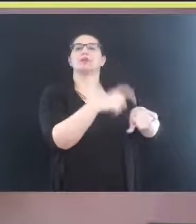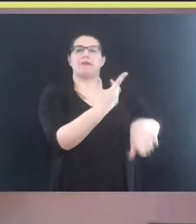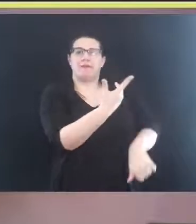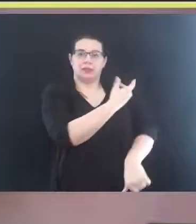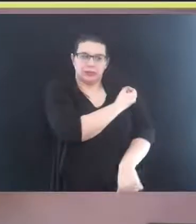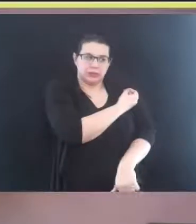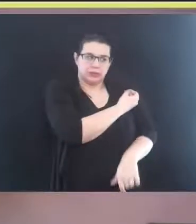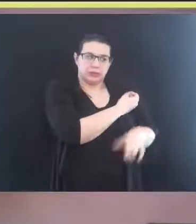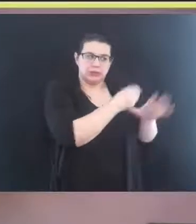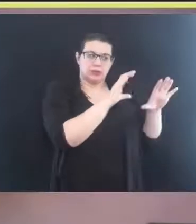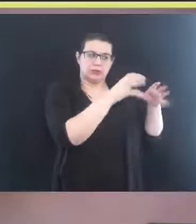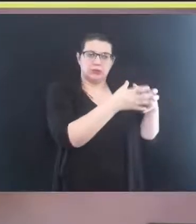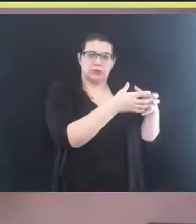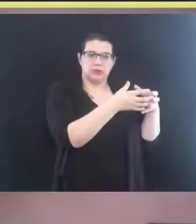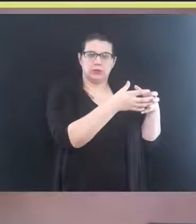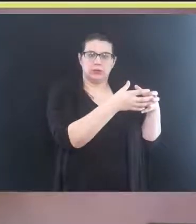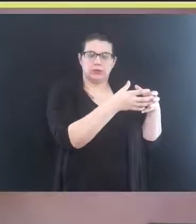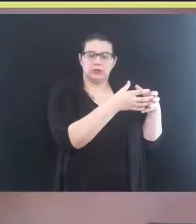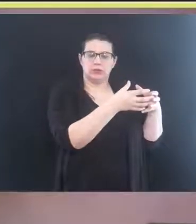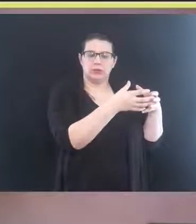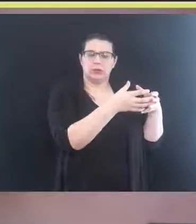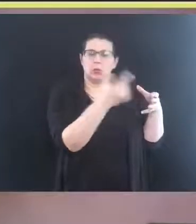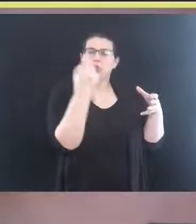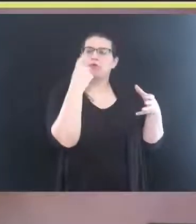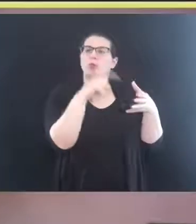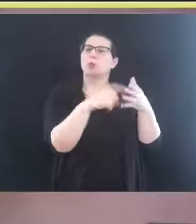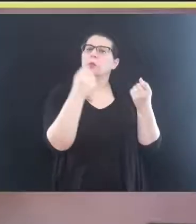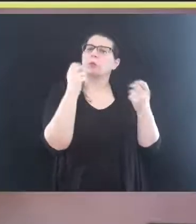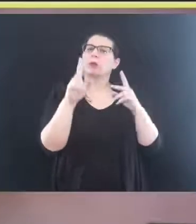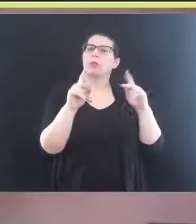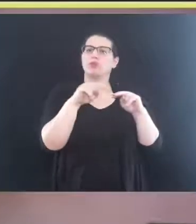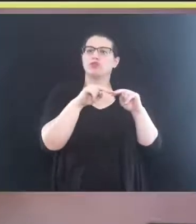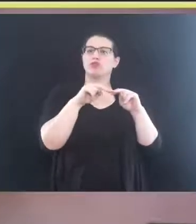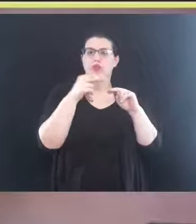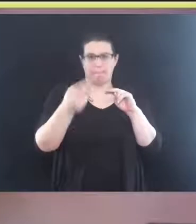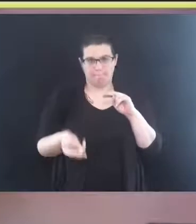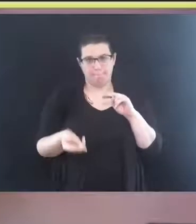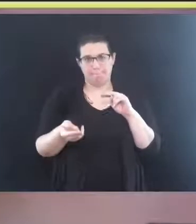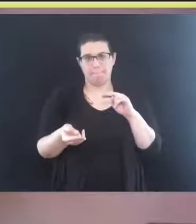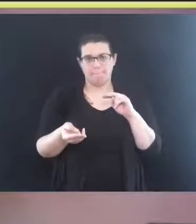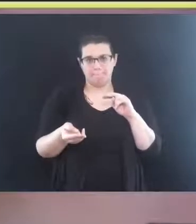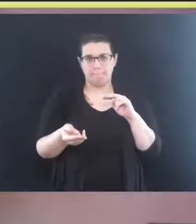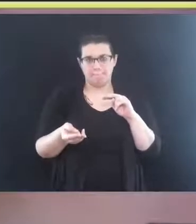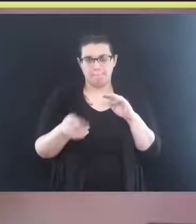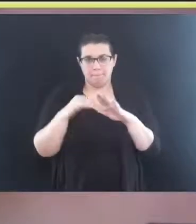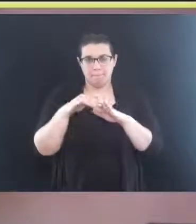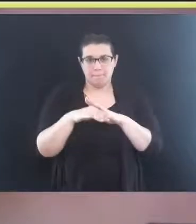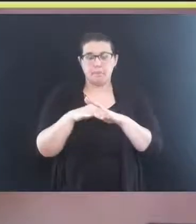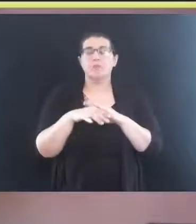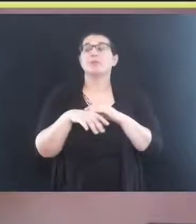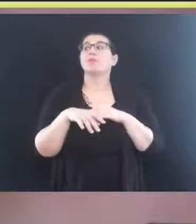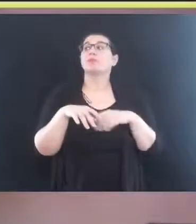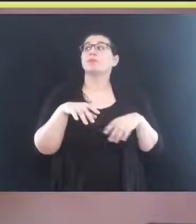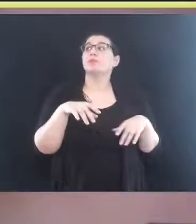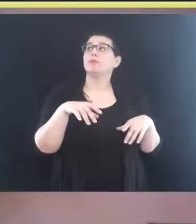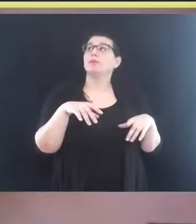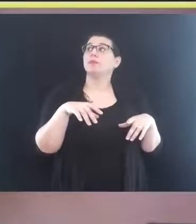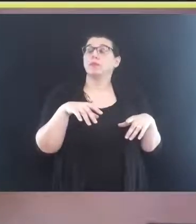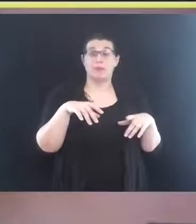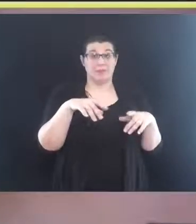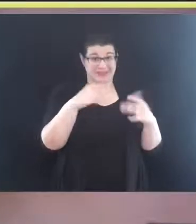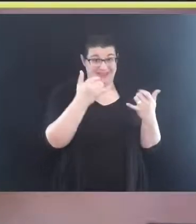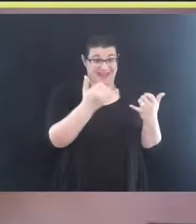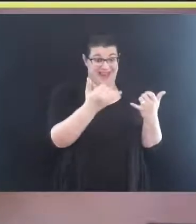a significant drop in many people. And as we start to compare what we're seeing with what Pfizer